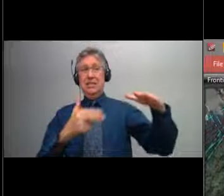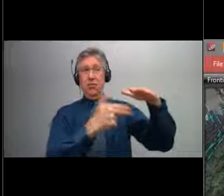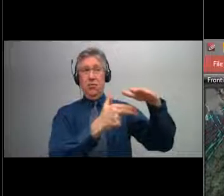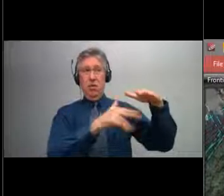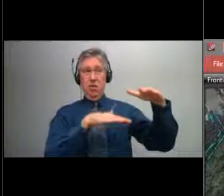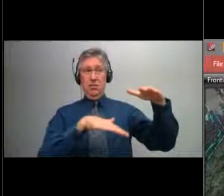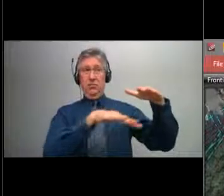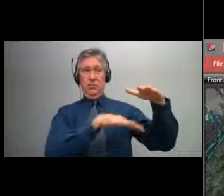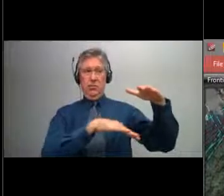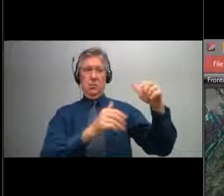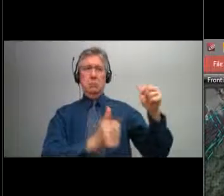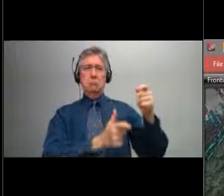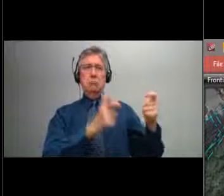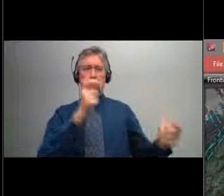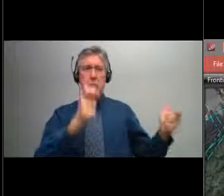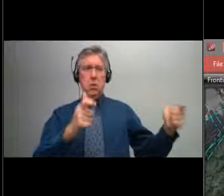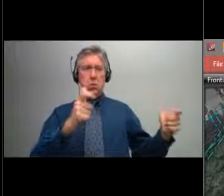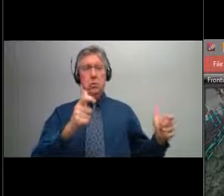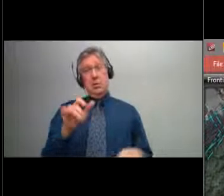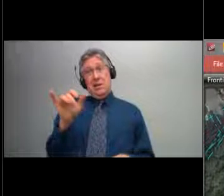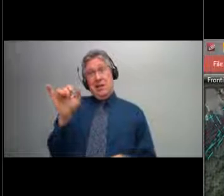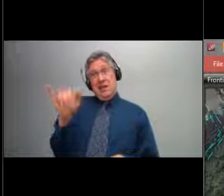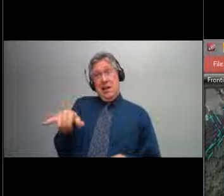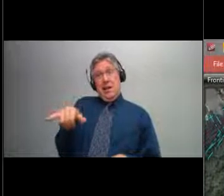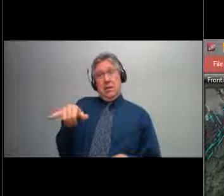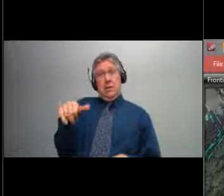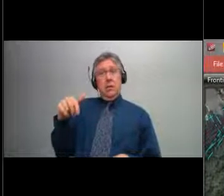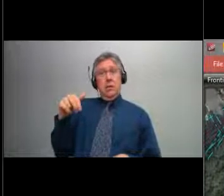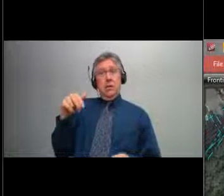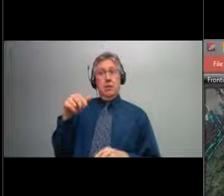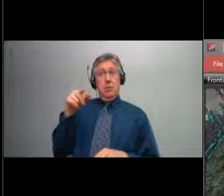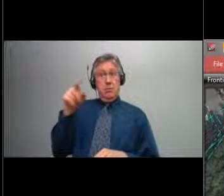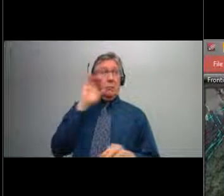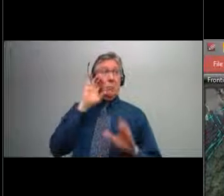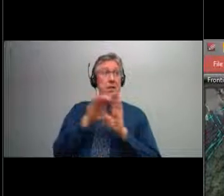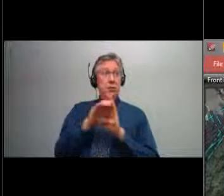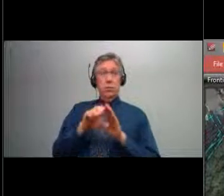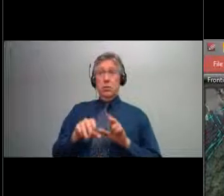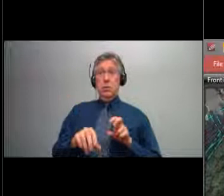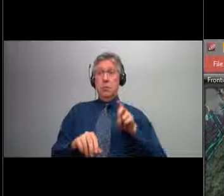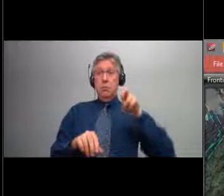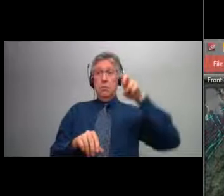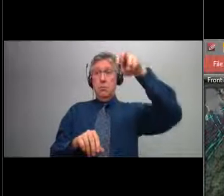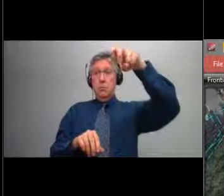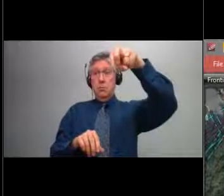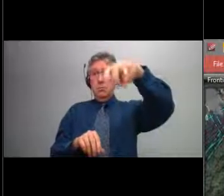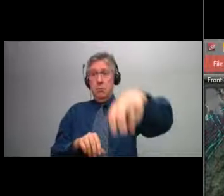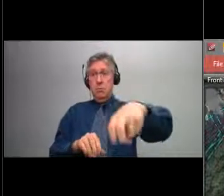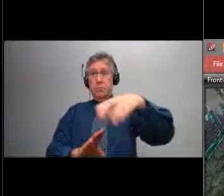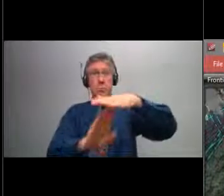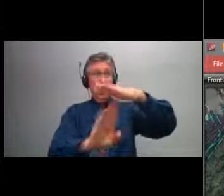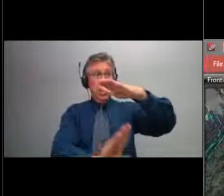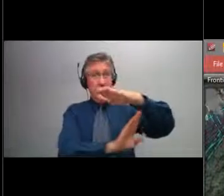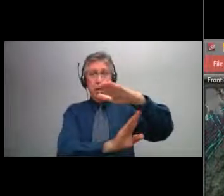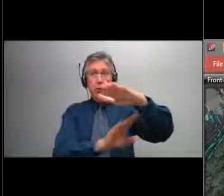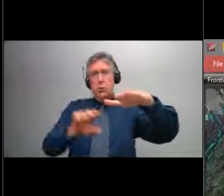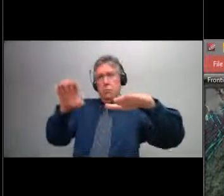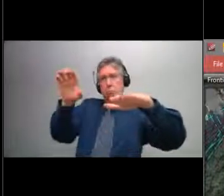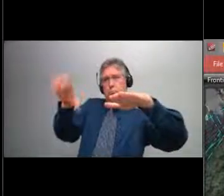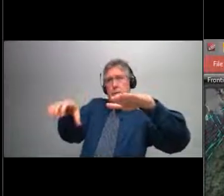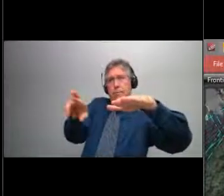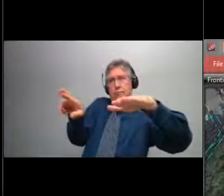which is just to the right of the pedestrian bridge in this image. So that is the location that